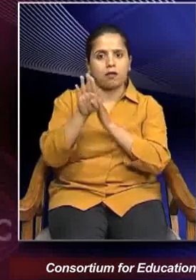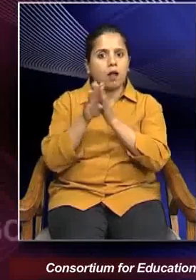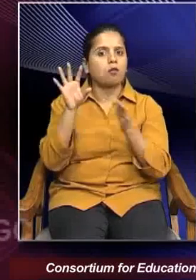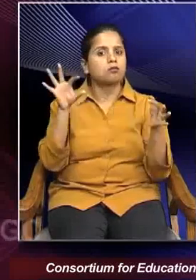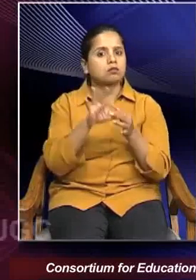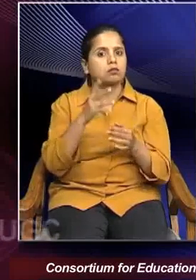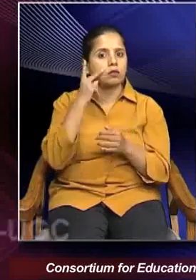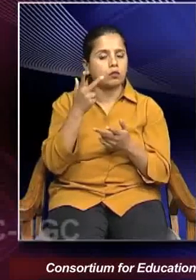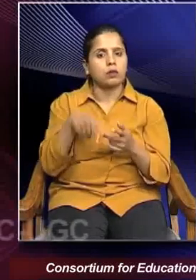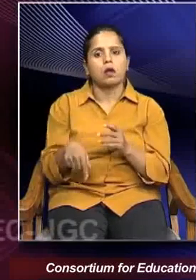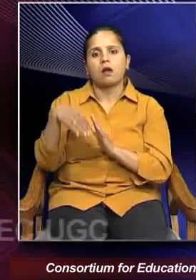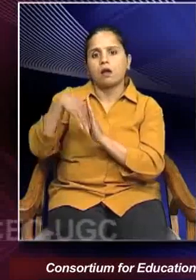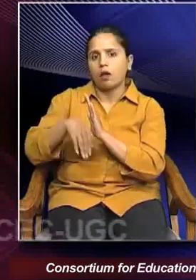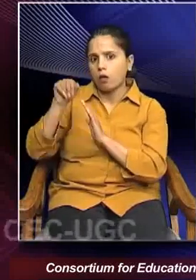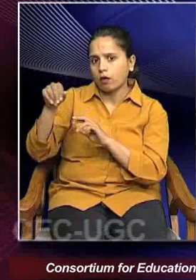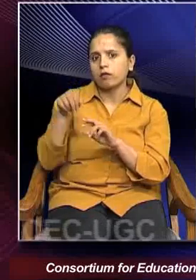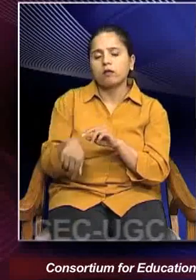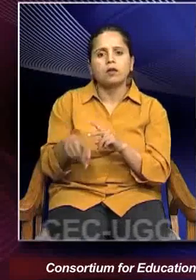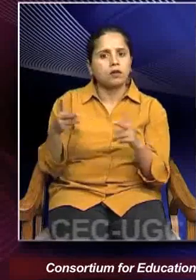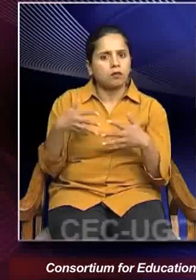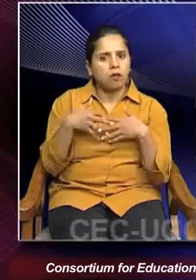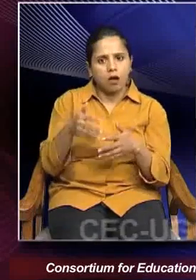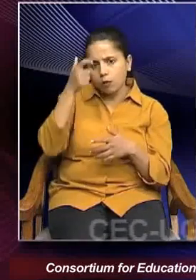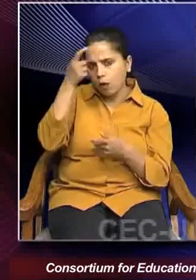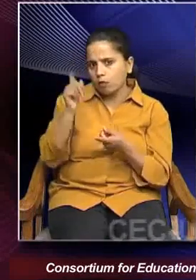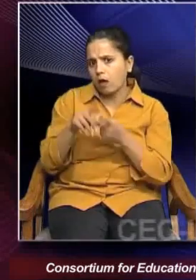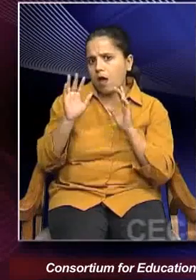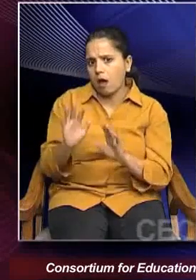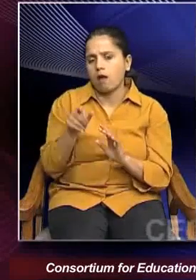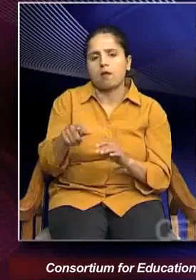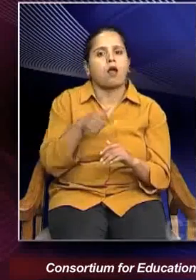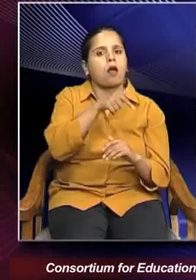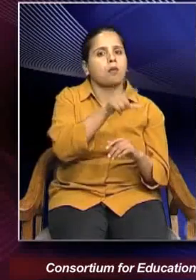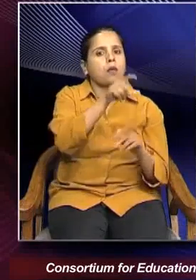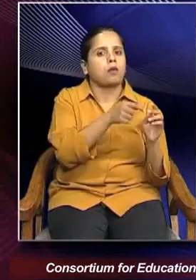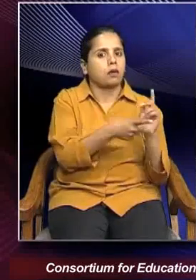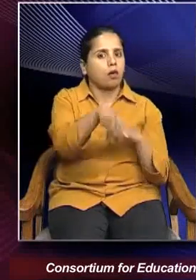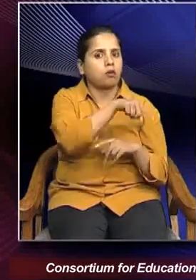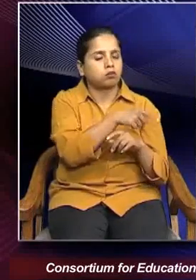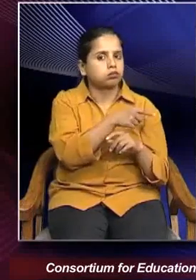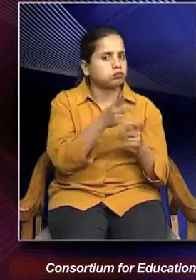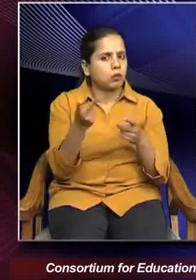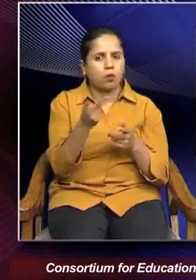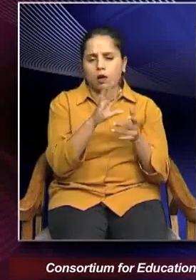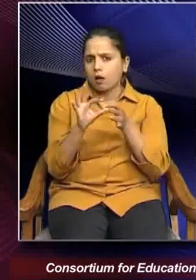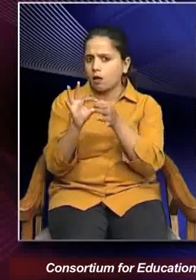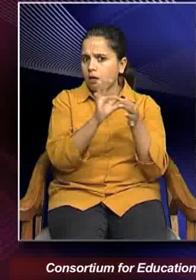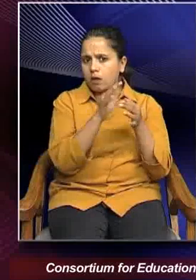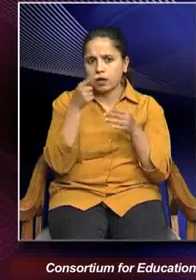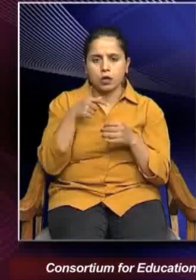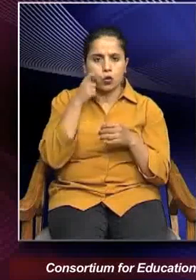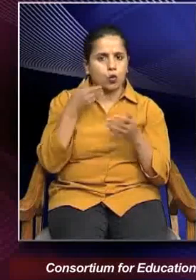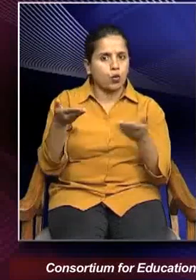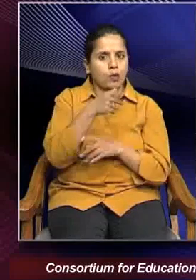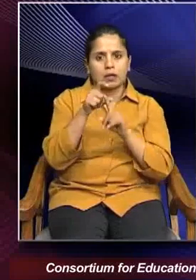with declining fertility levels, and they are very much interrelated. Why? Because we know that human development